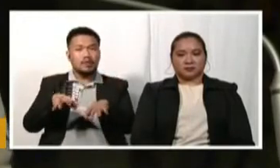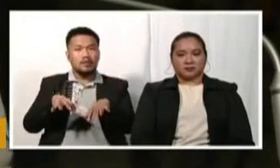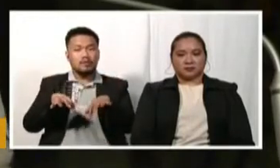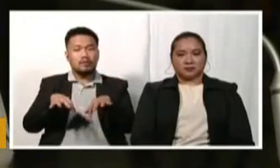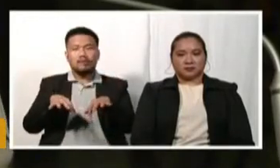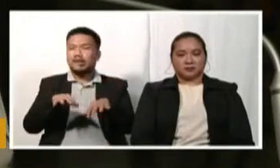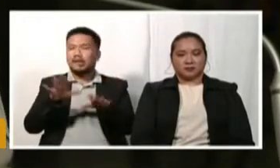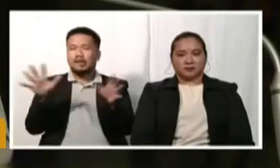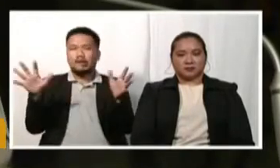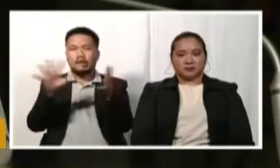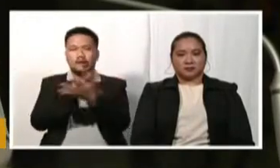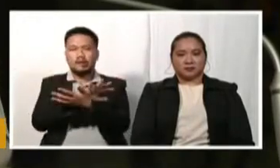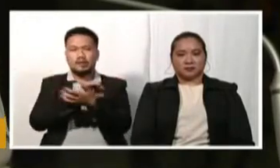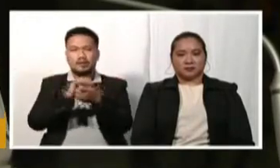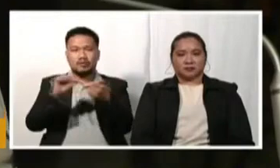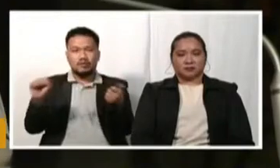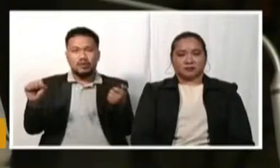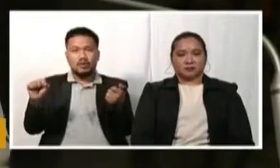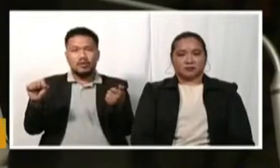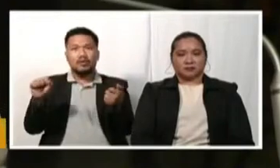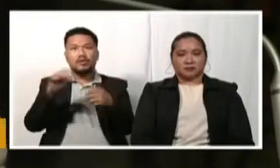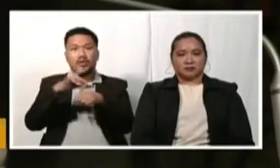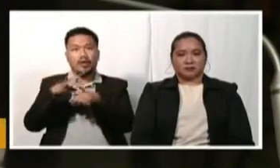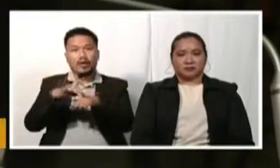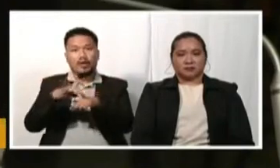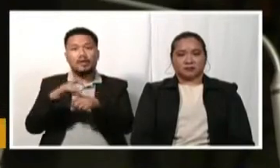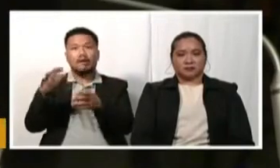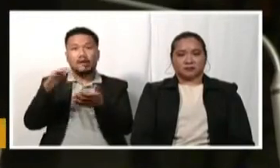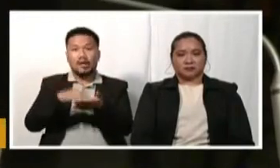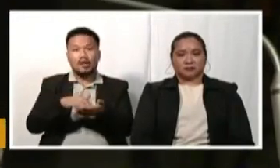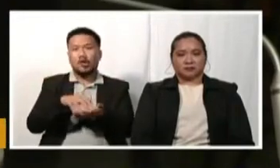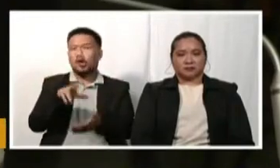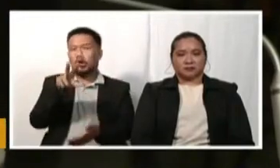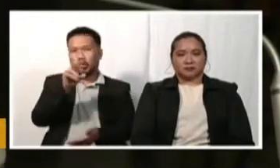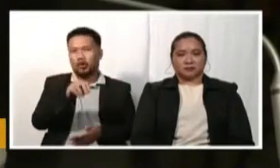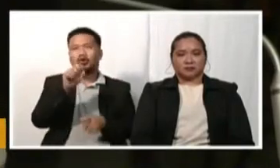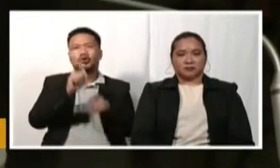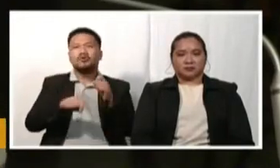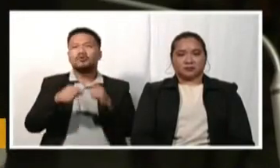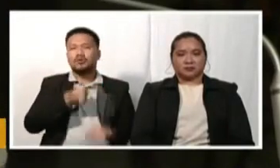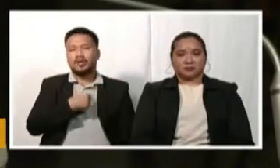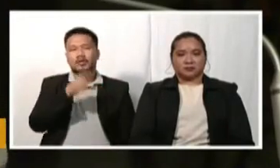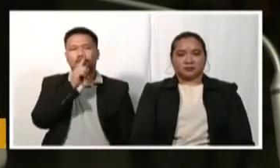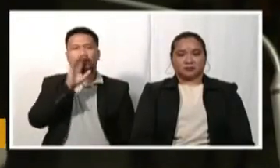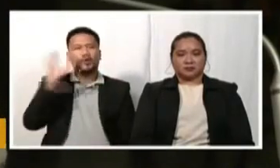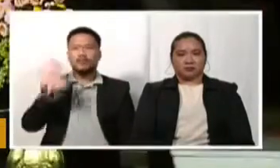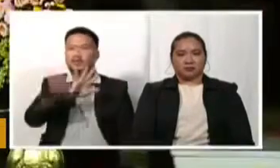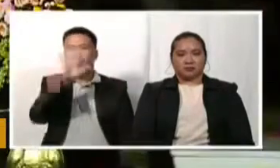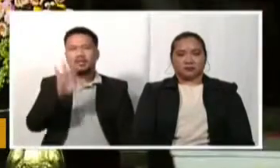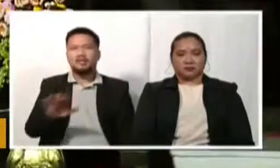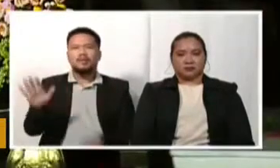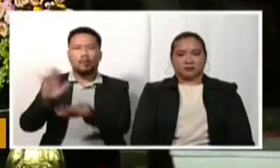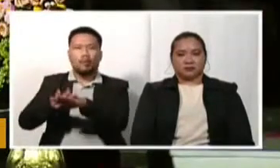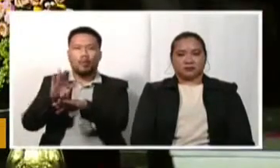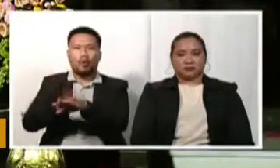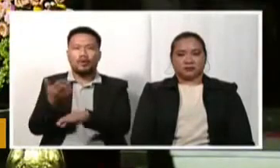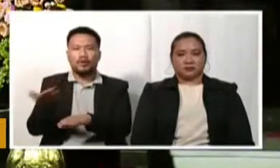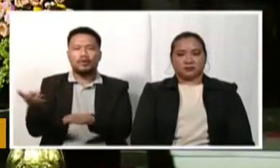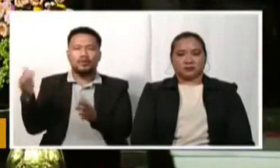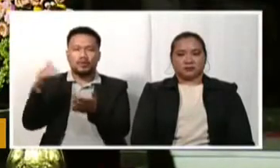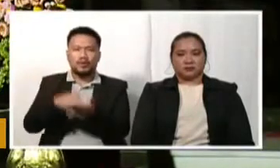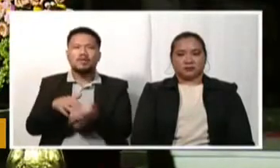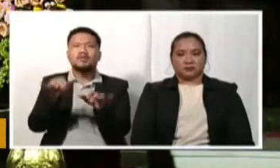So I have sworn out to be angry with you or to rebuke you. Though